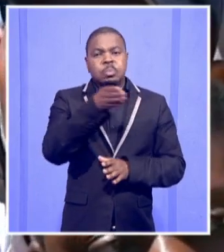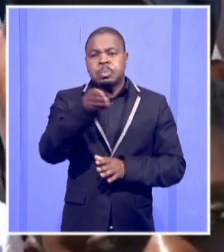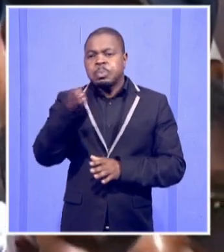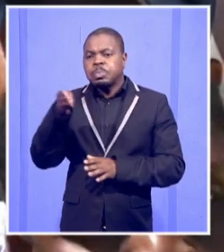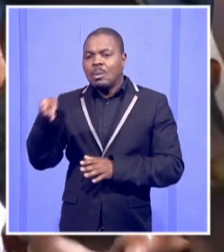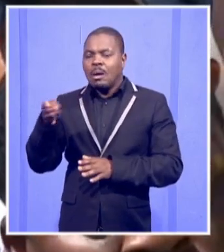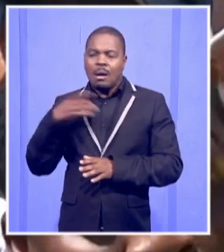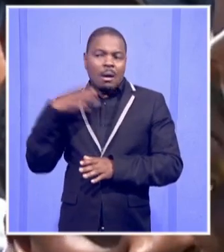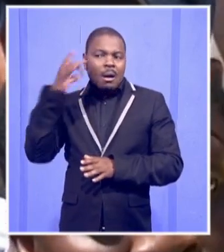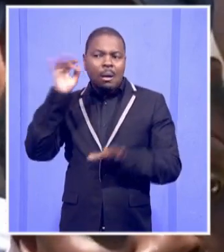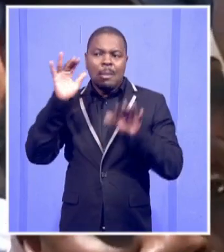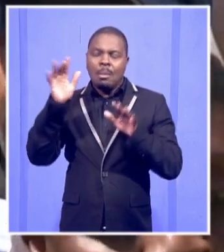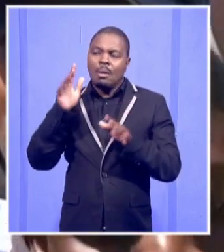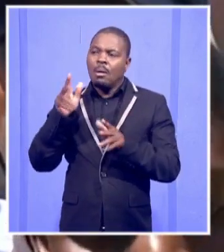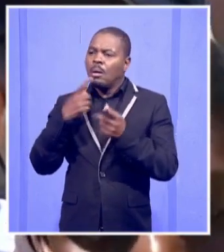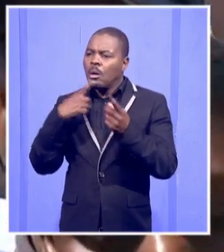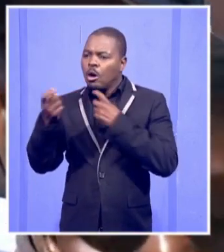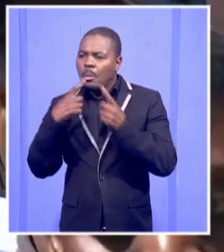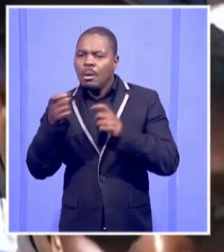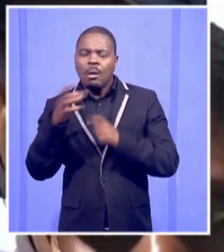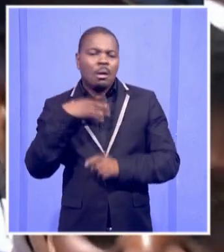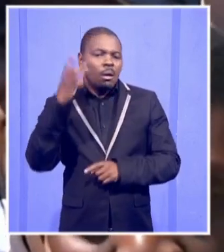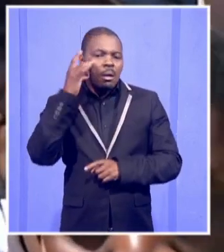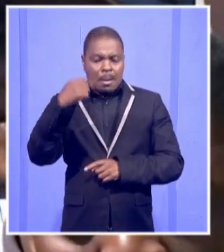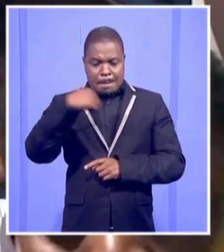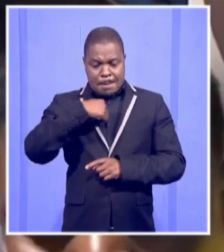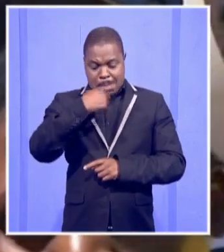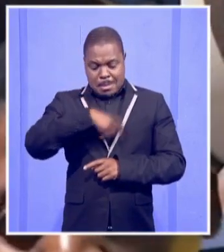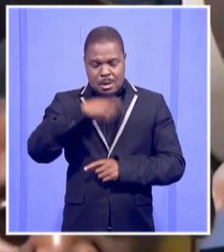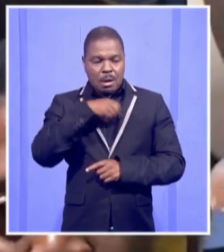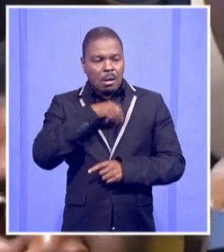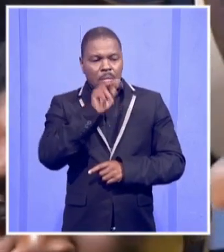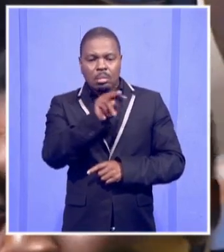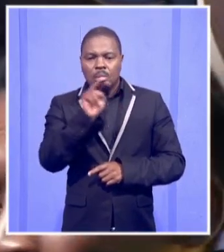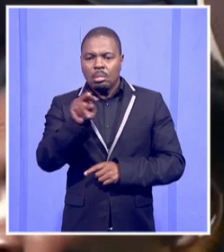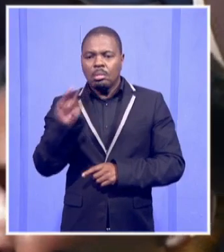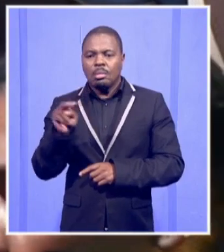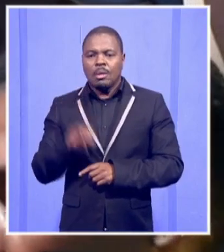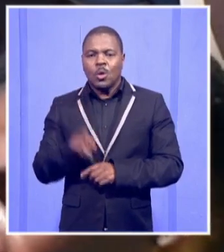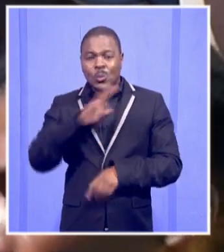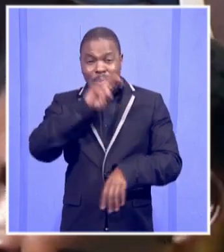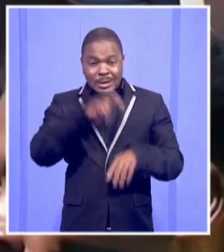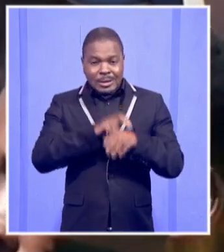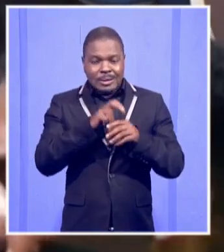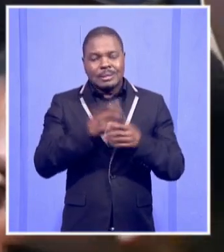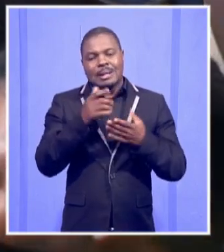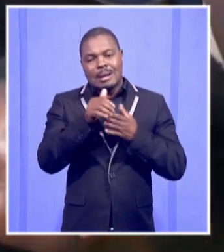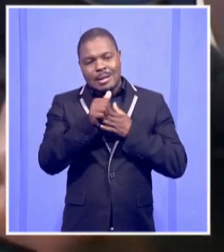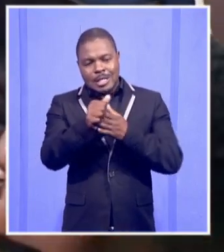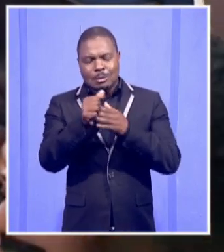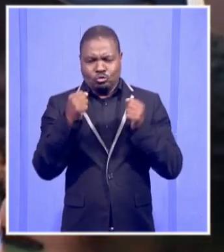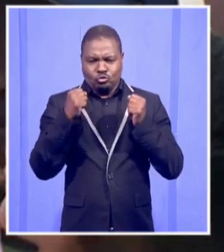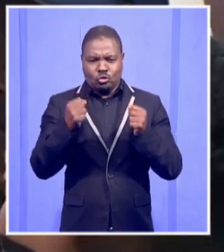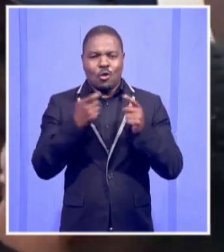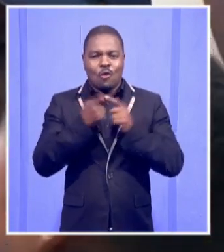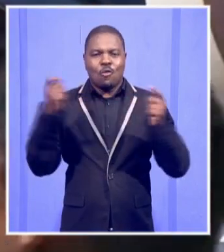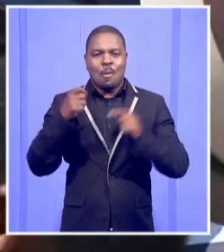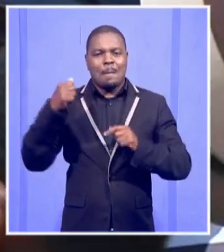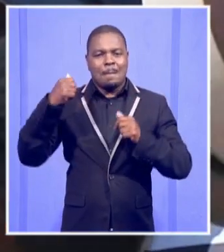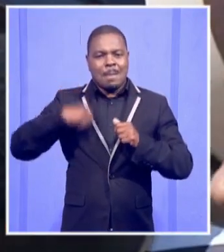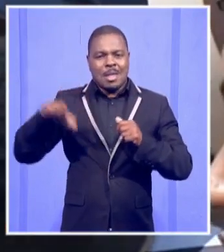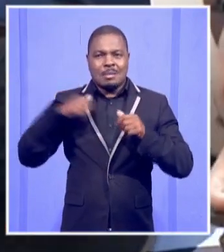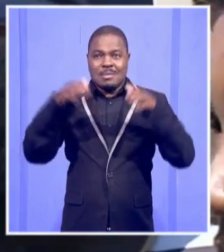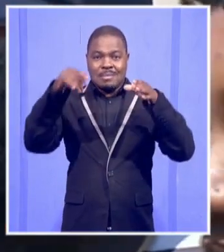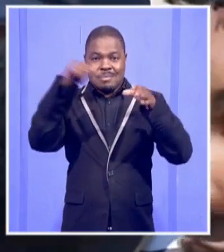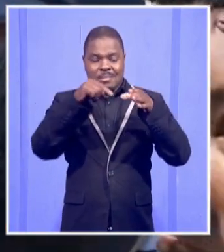complaining. I'm personally seeing these things myself. We need a strong leadership at the level of the city, of which is something that I think is